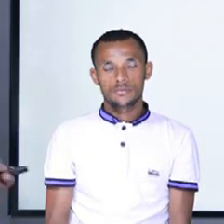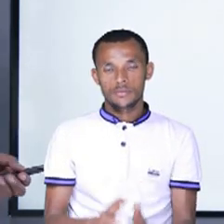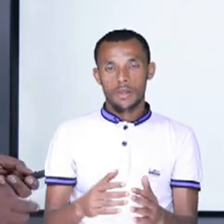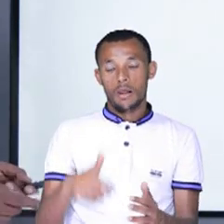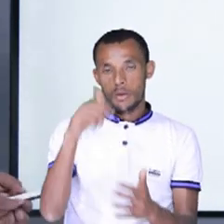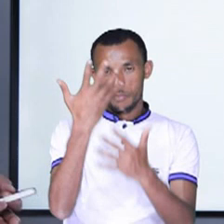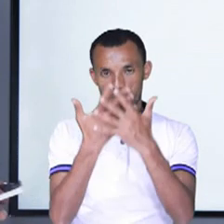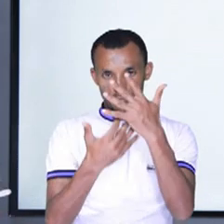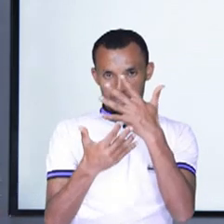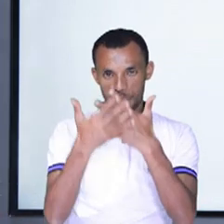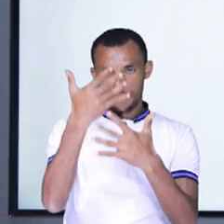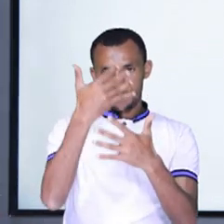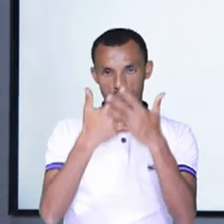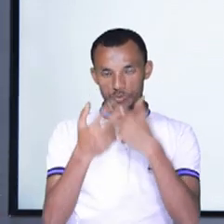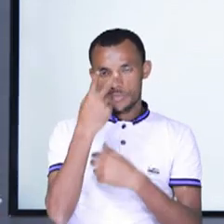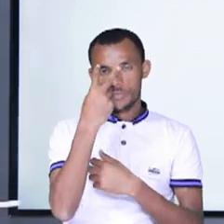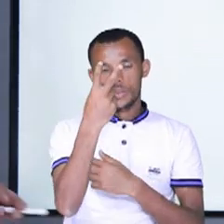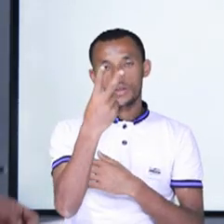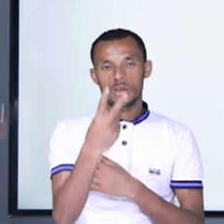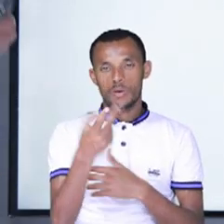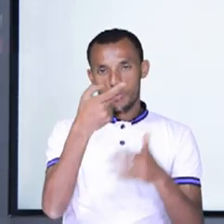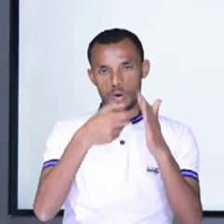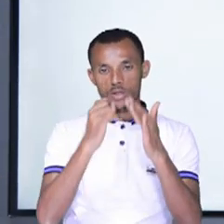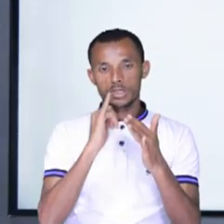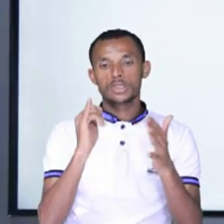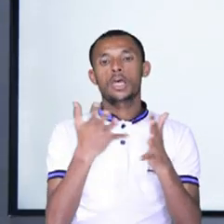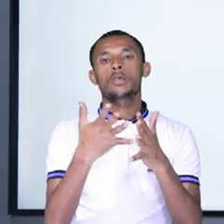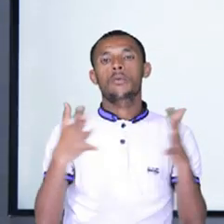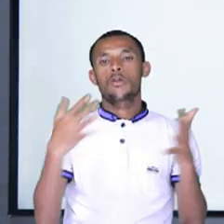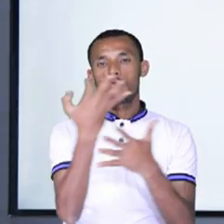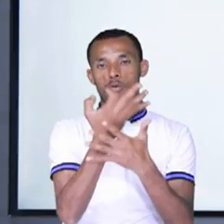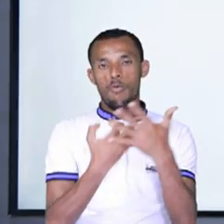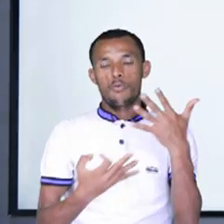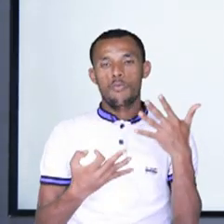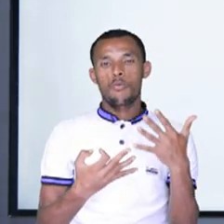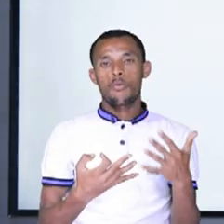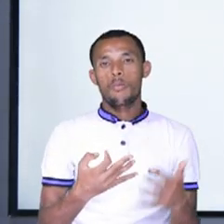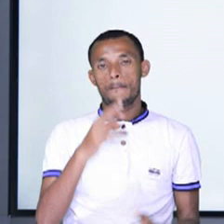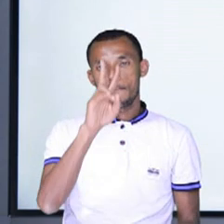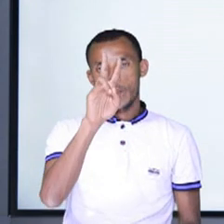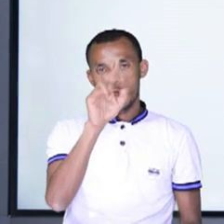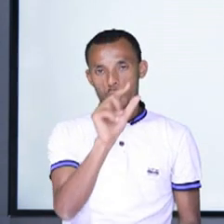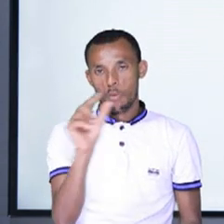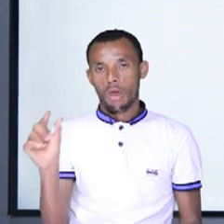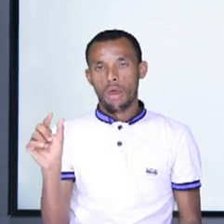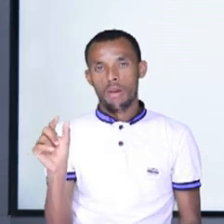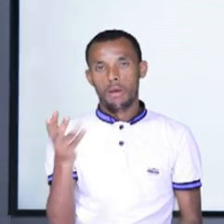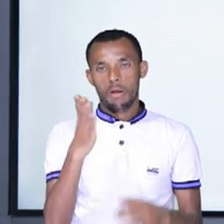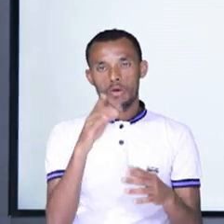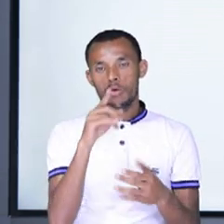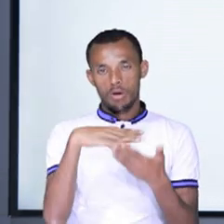The other discussion will be about what is the expanded form of these binomial expressions. I hope in